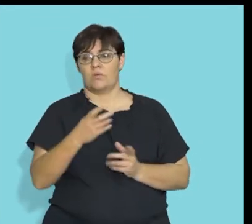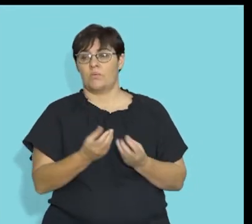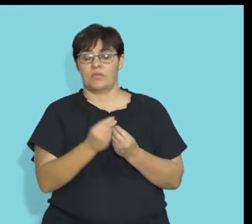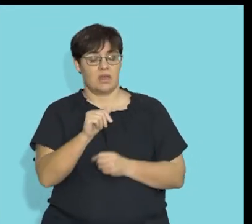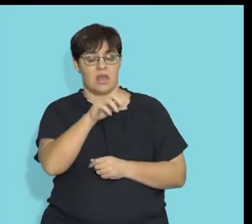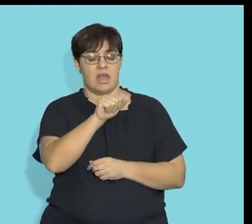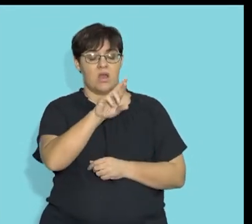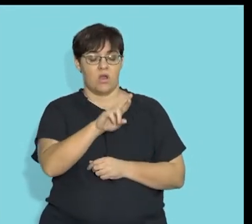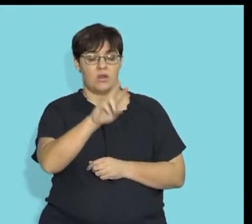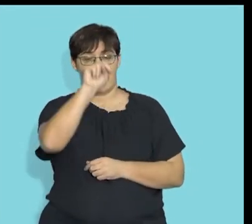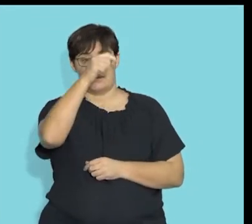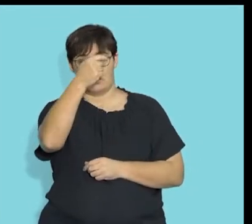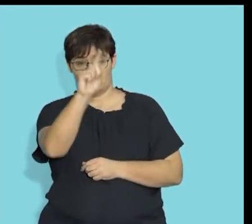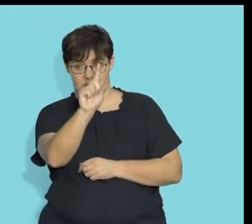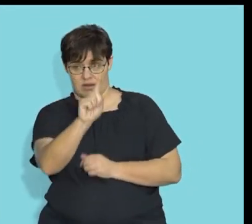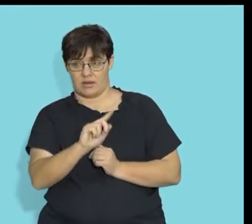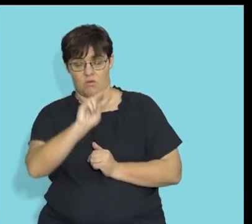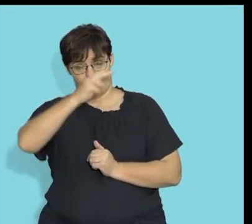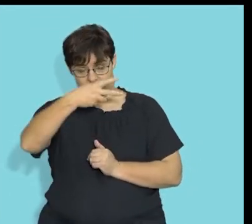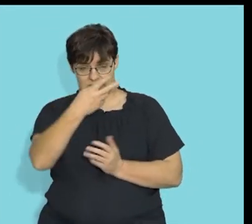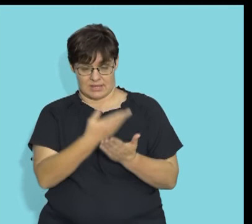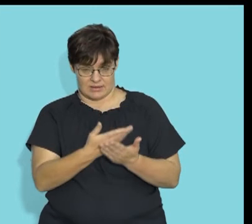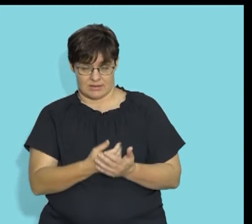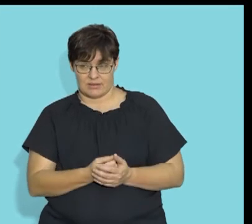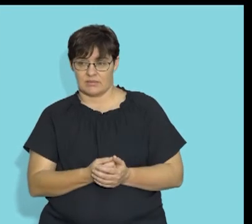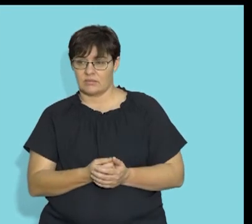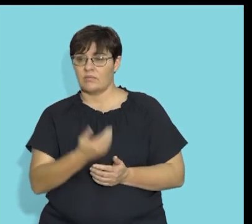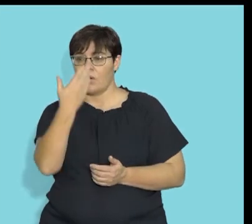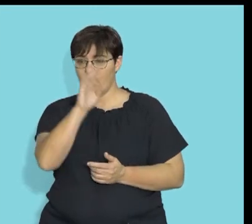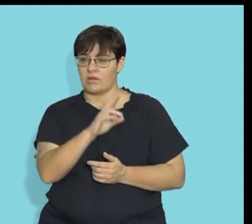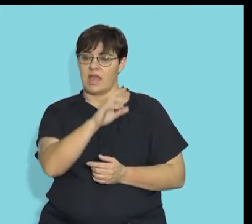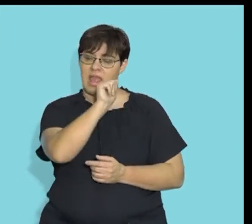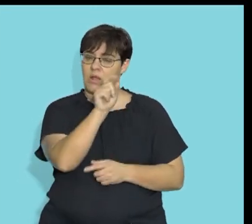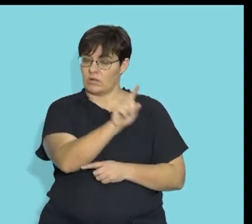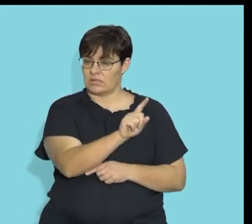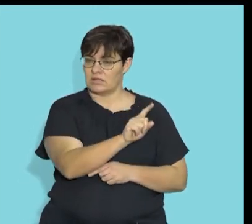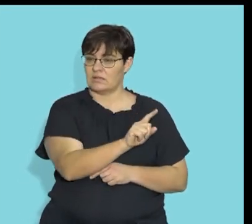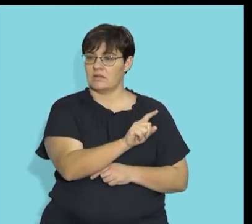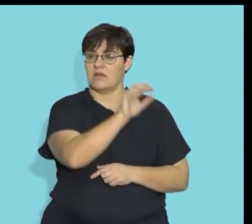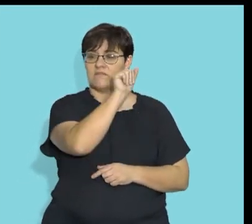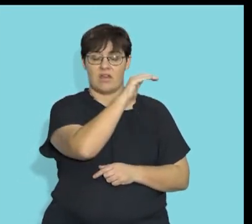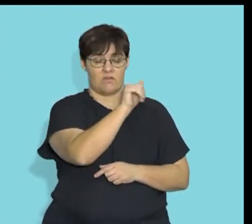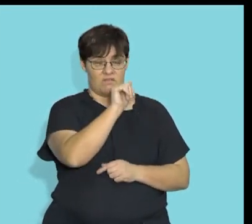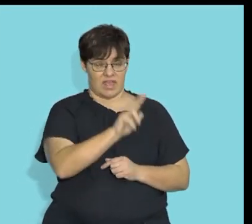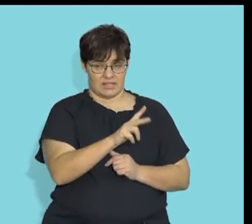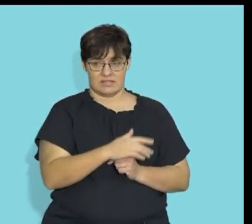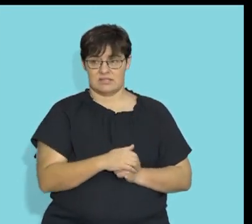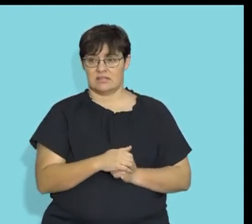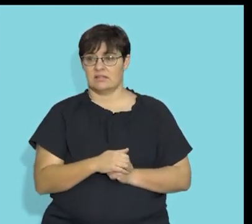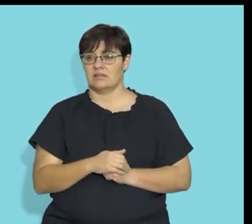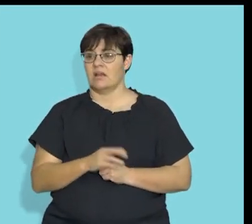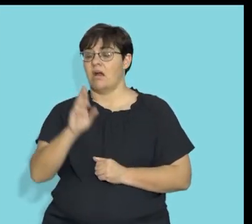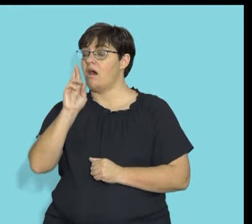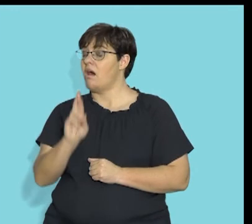geometric series with ar to the power of n minus 1. Luckily, I know what my a is. My a is 5 over